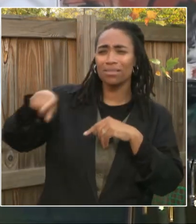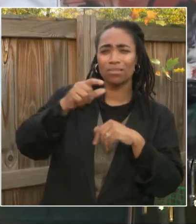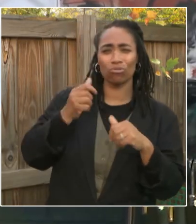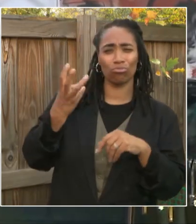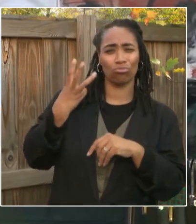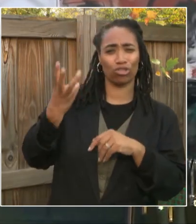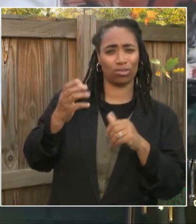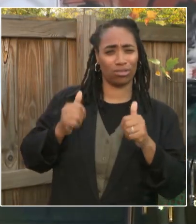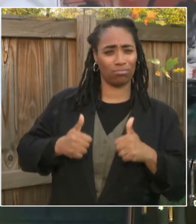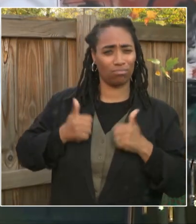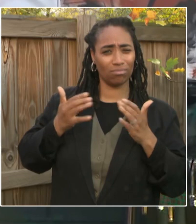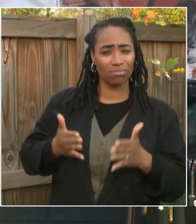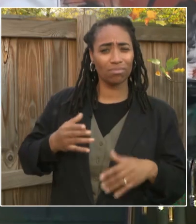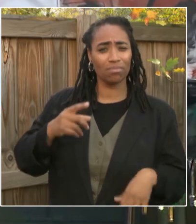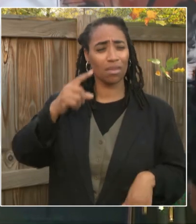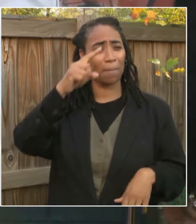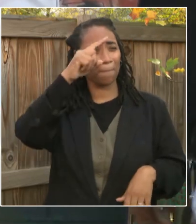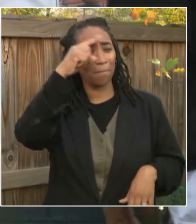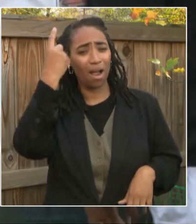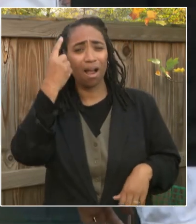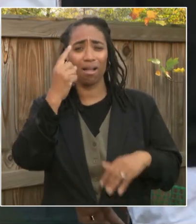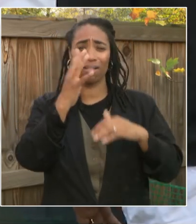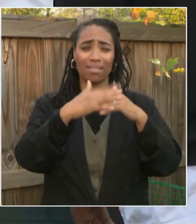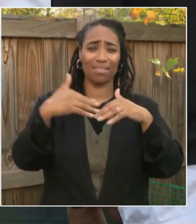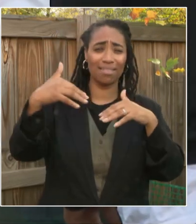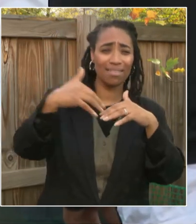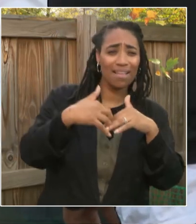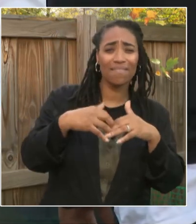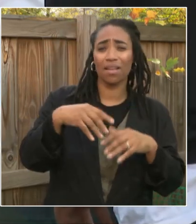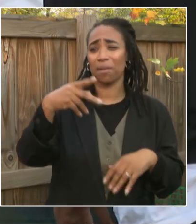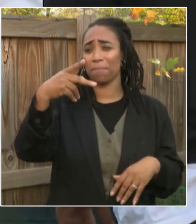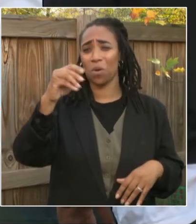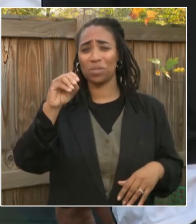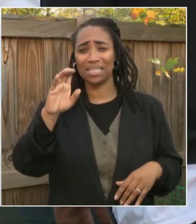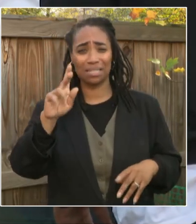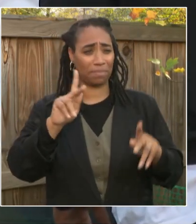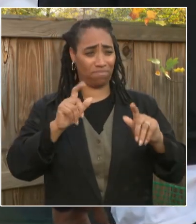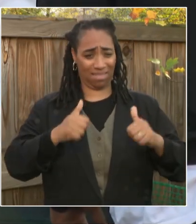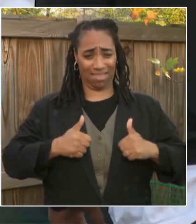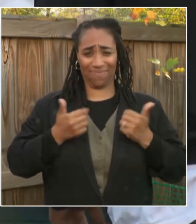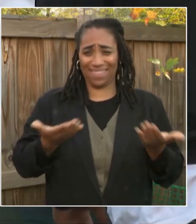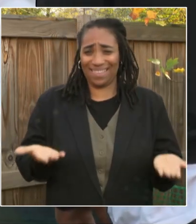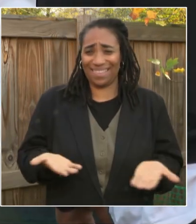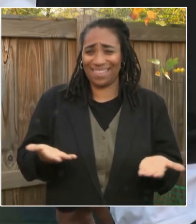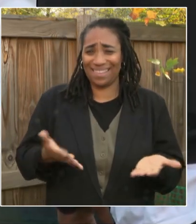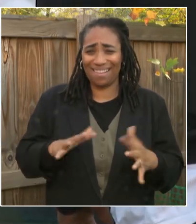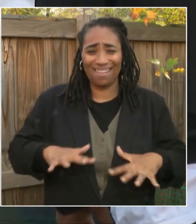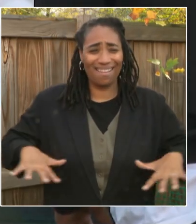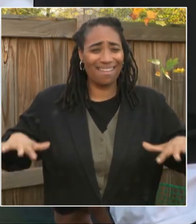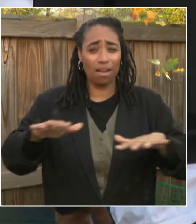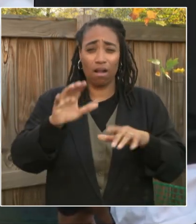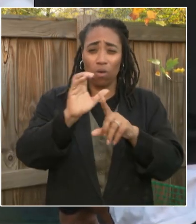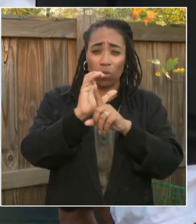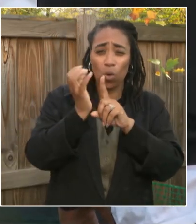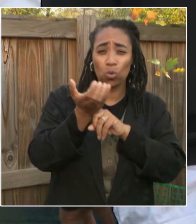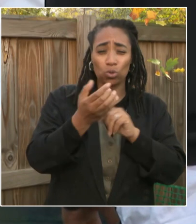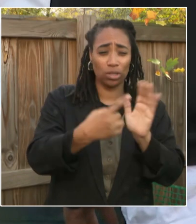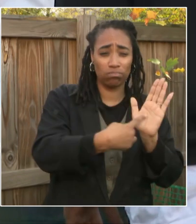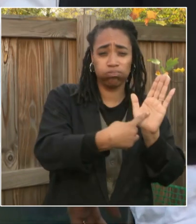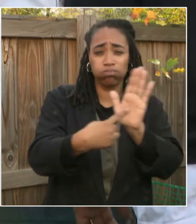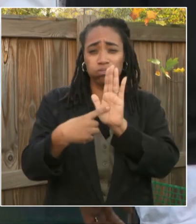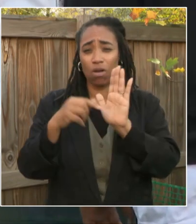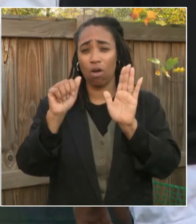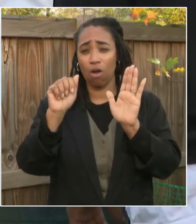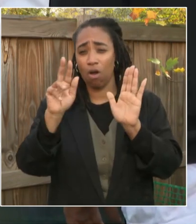its landscapes, buildings, operations, economics, politics, culture, arts, and music. We honor the go-go